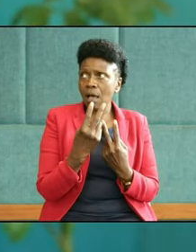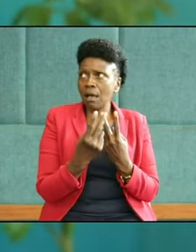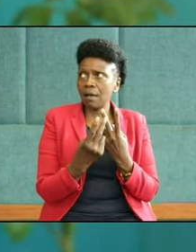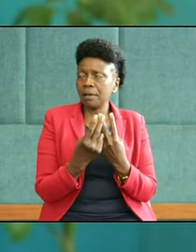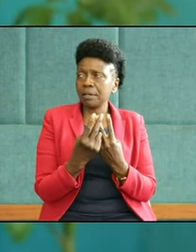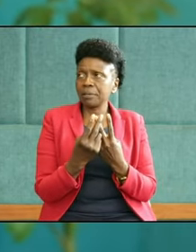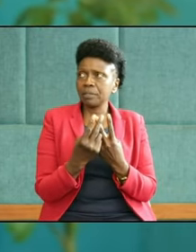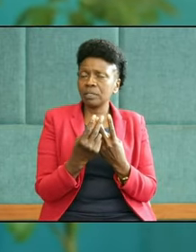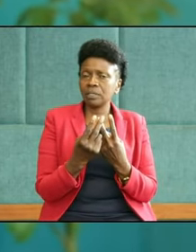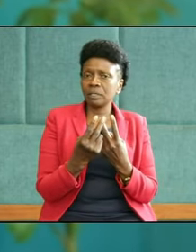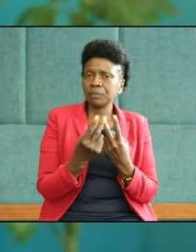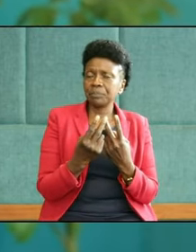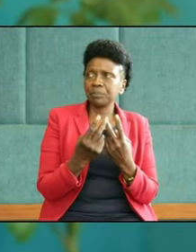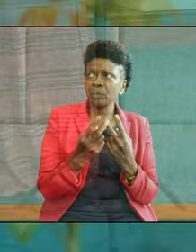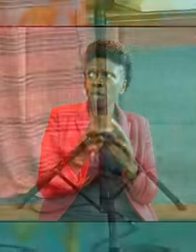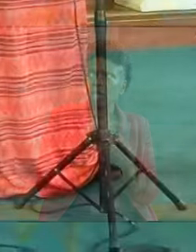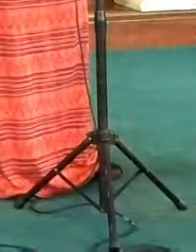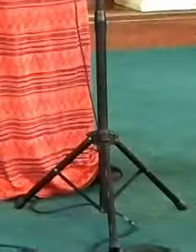of the day.